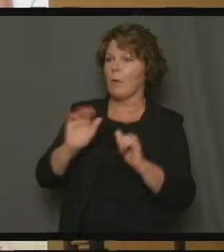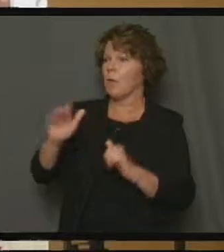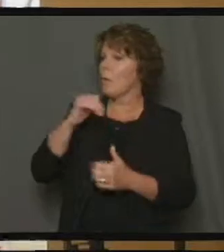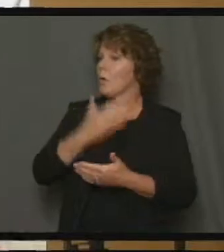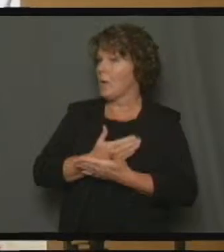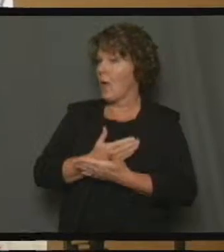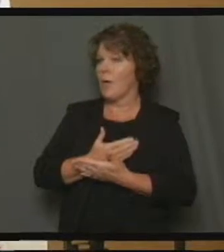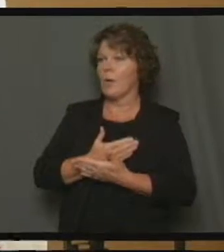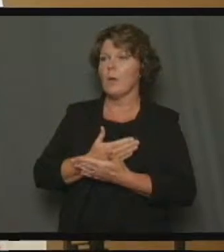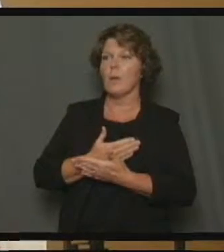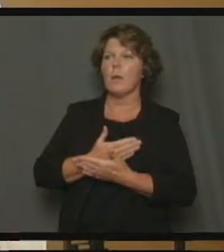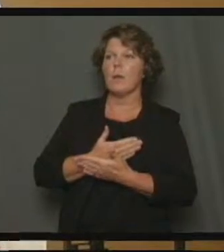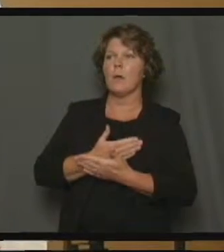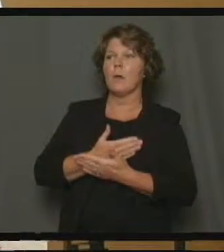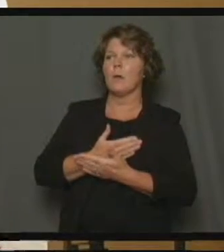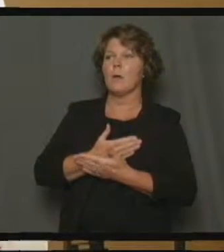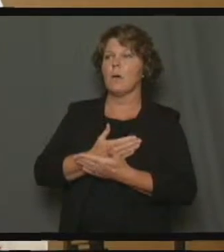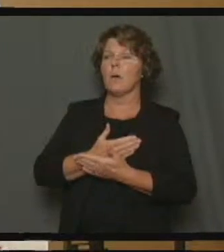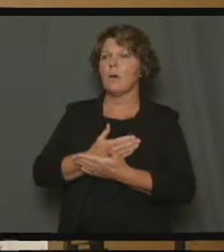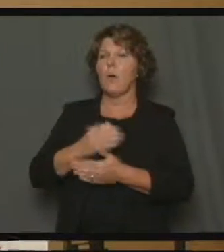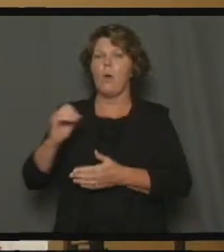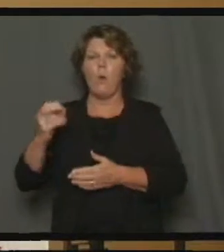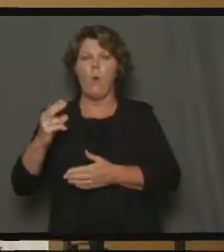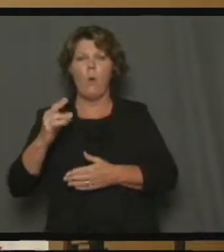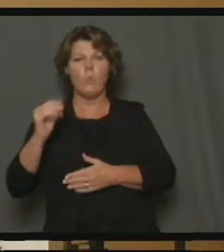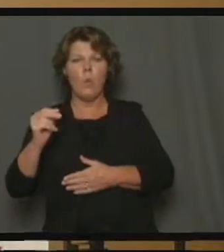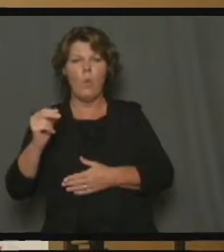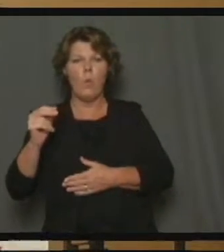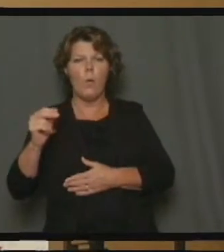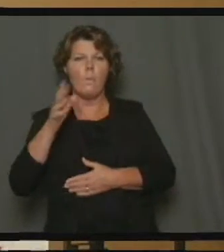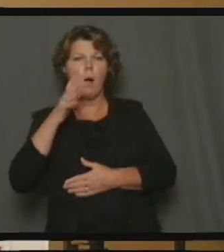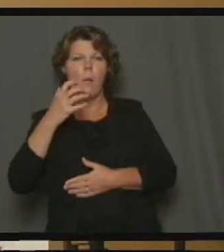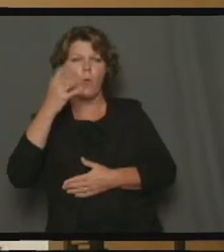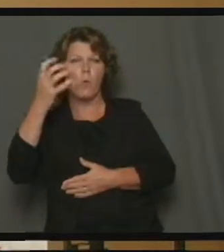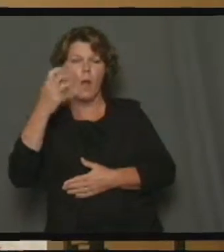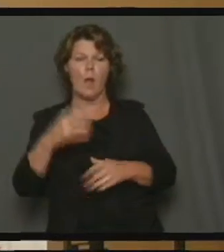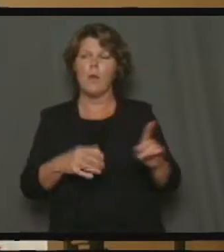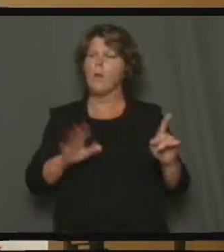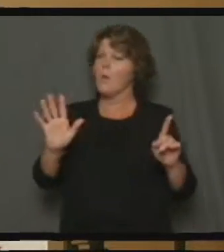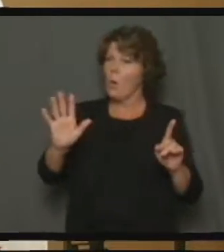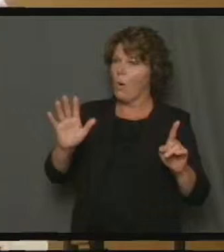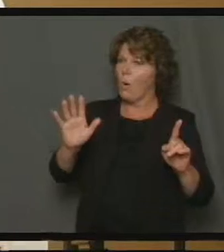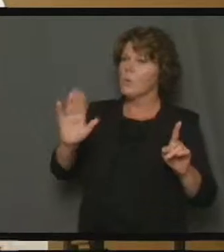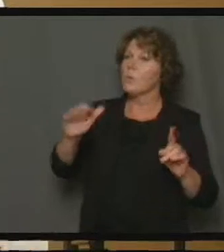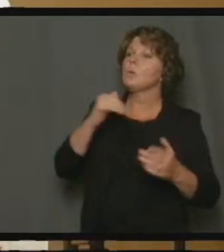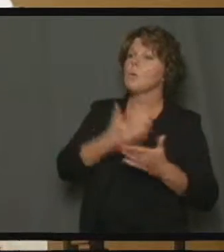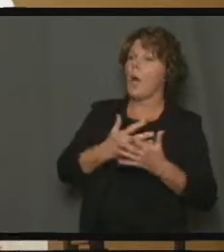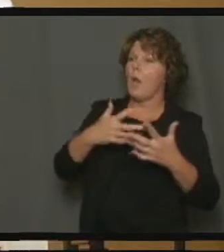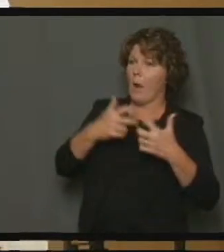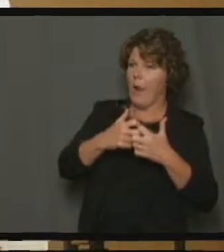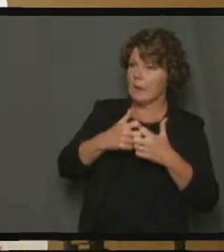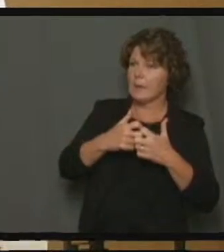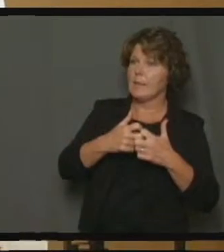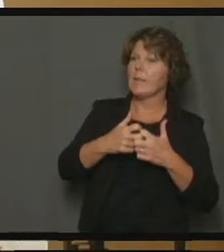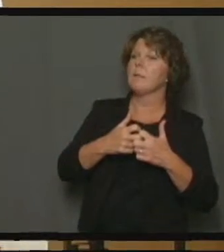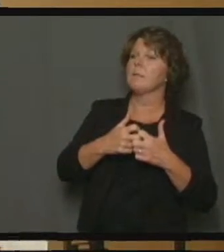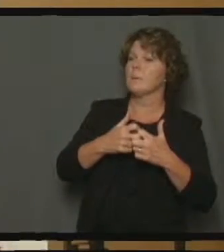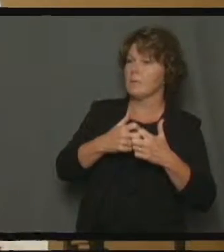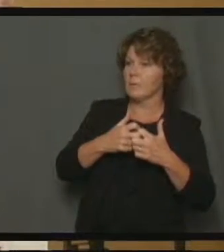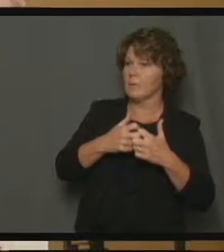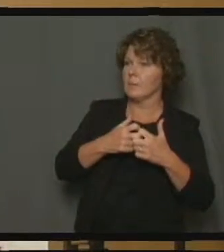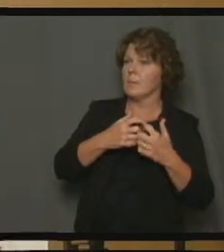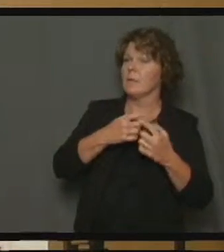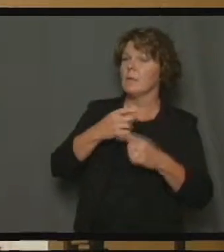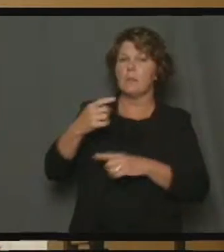"Your daughter," he began. "Oh no," the mother cried out. The officer tried again. "Your daughter has been in a serious car accident."